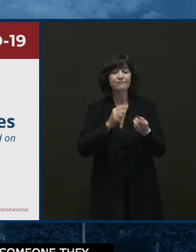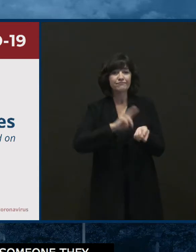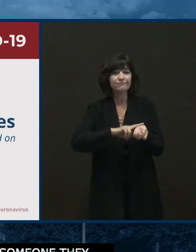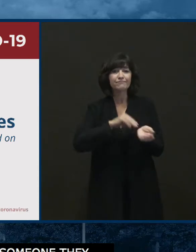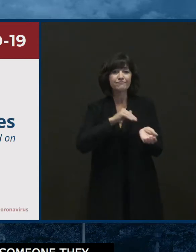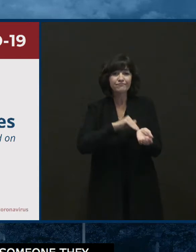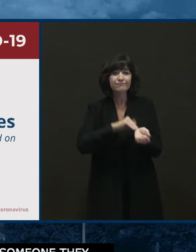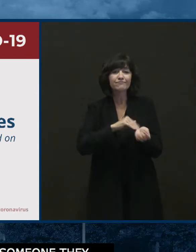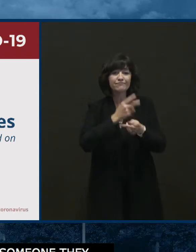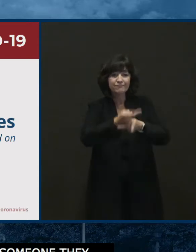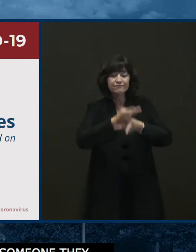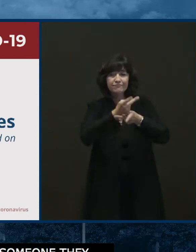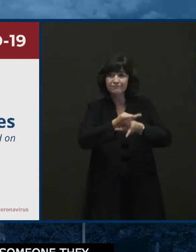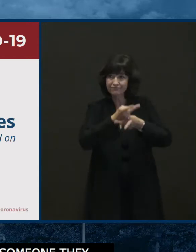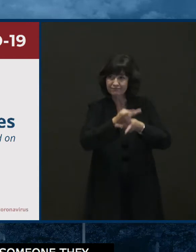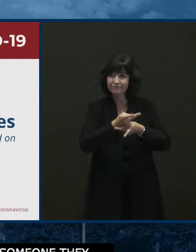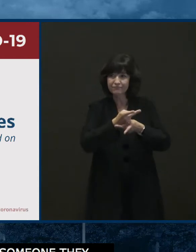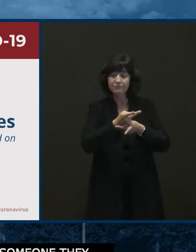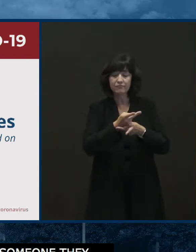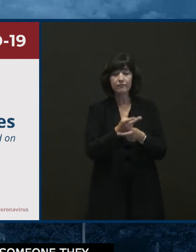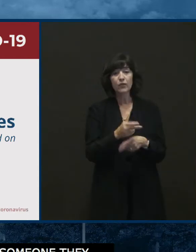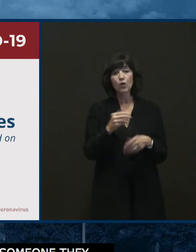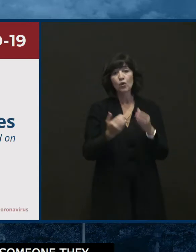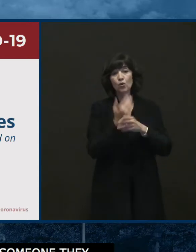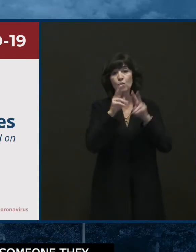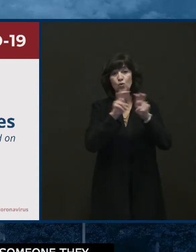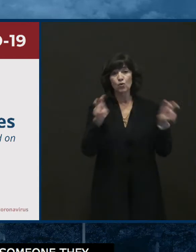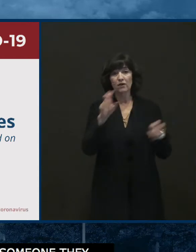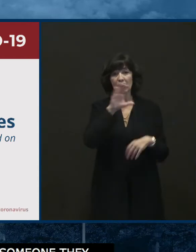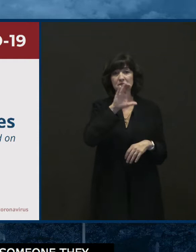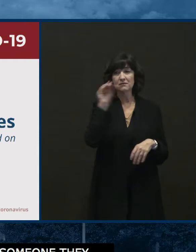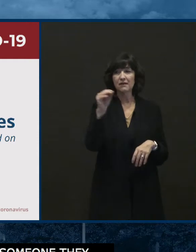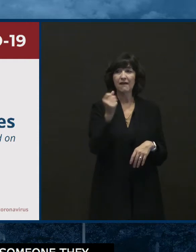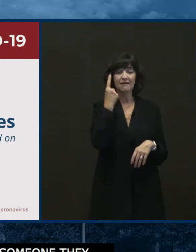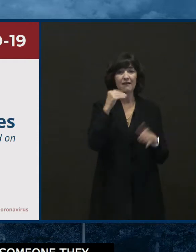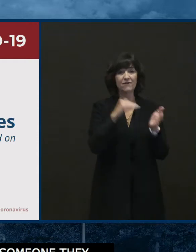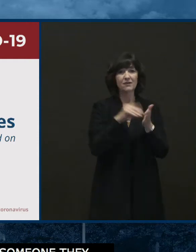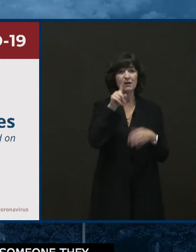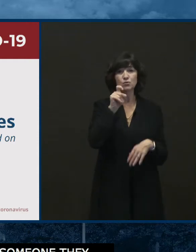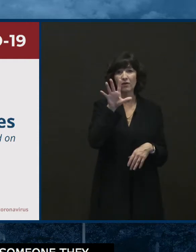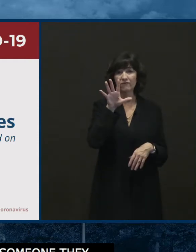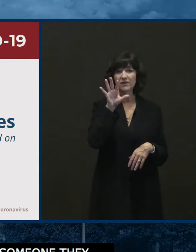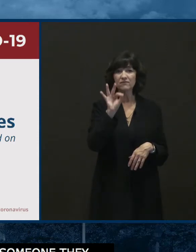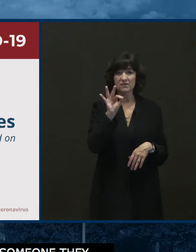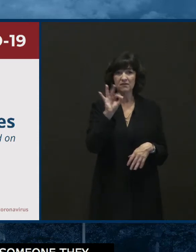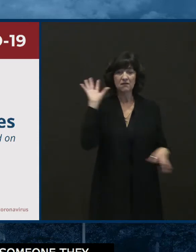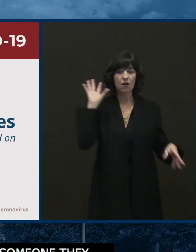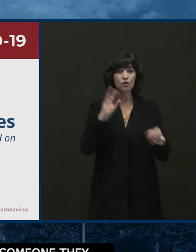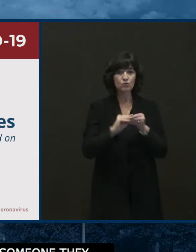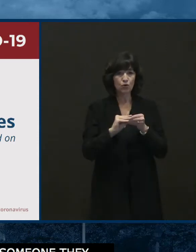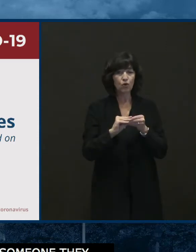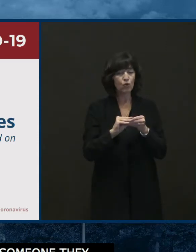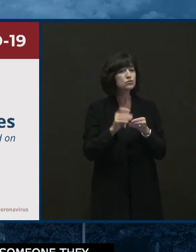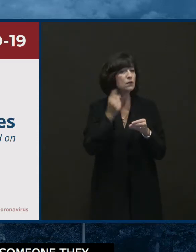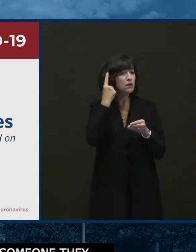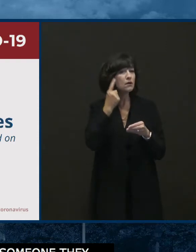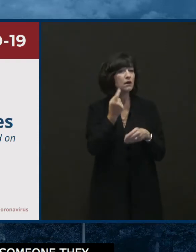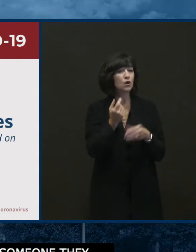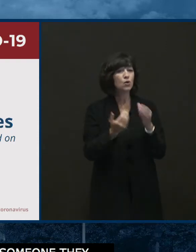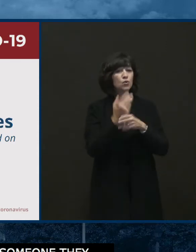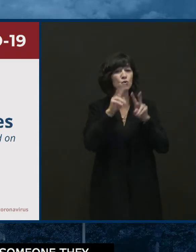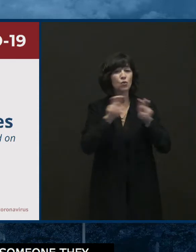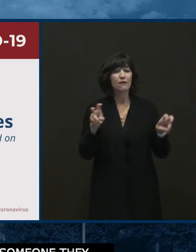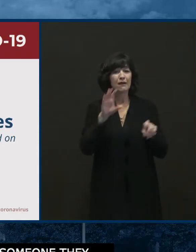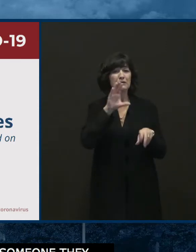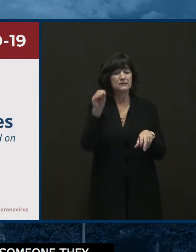positive cases in Newcastle County, about reflective of the population that Newcastle County residents have